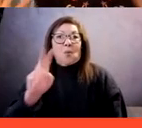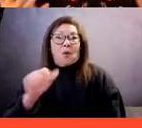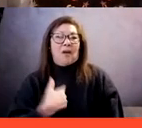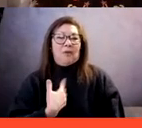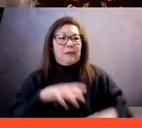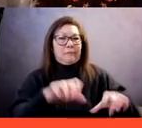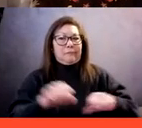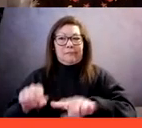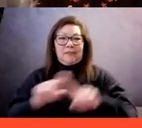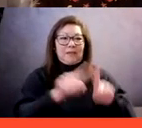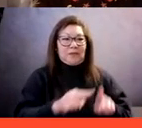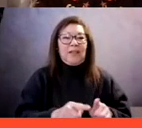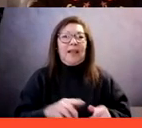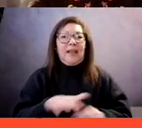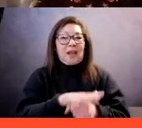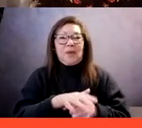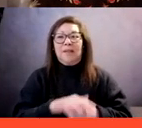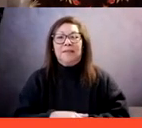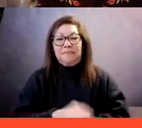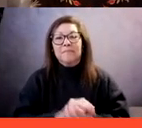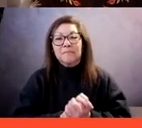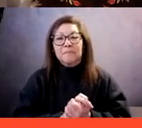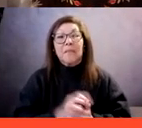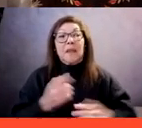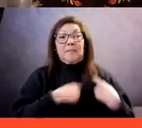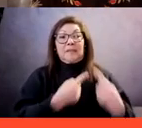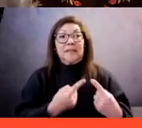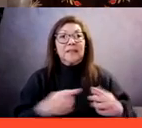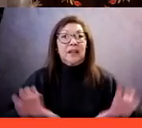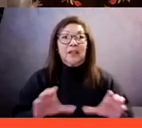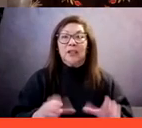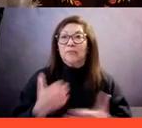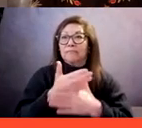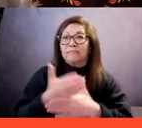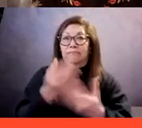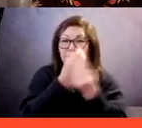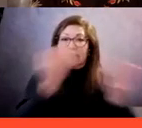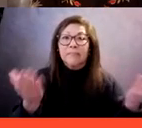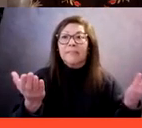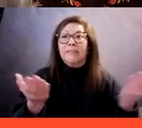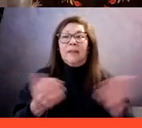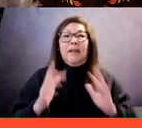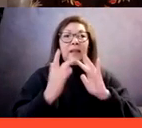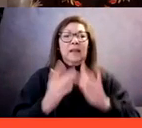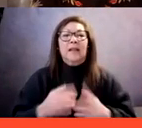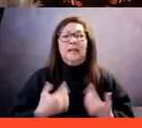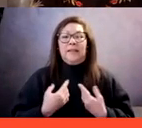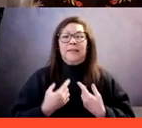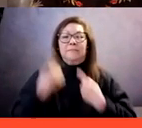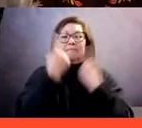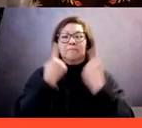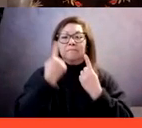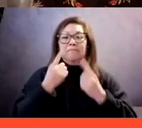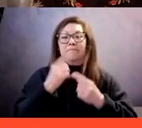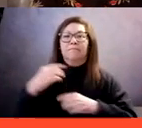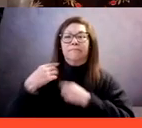physical spaces. Since our activities are shared digitally to the internet, let's also take a moment to consider the legacy